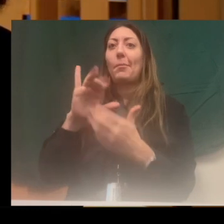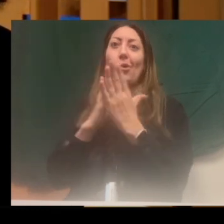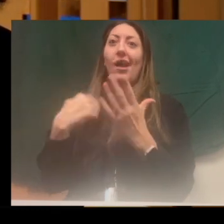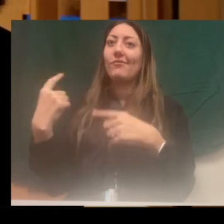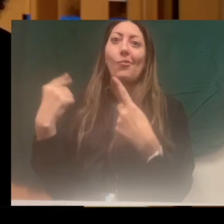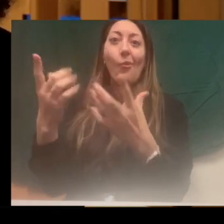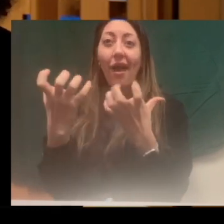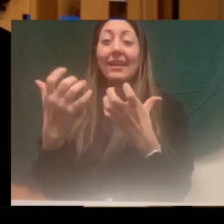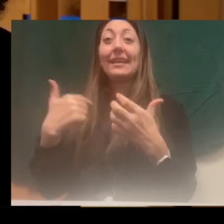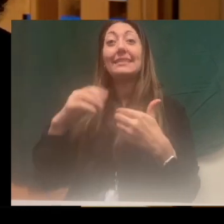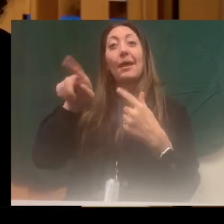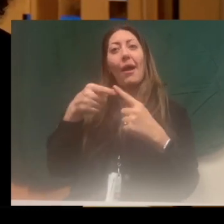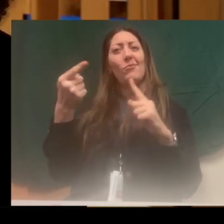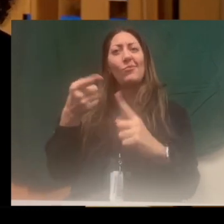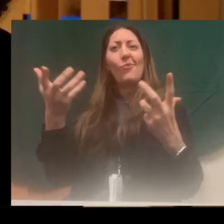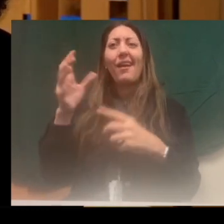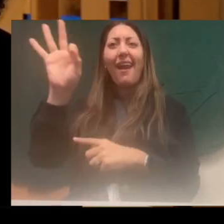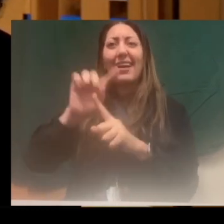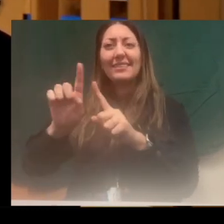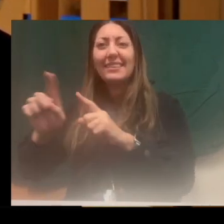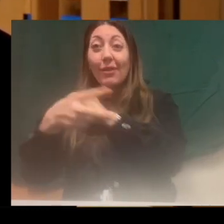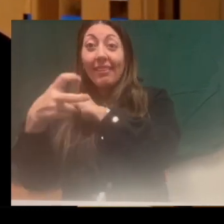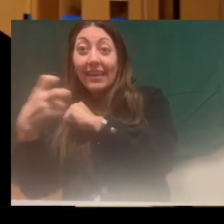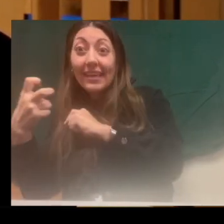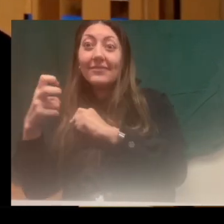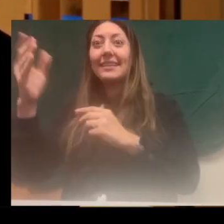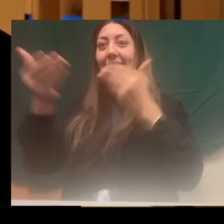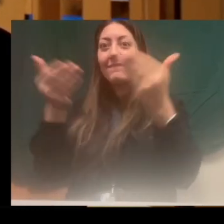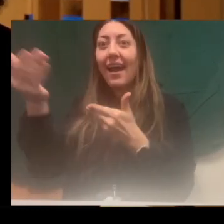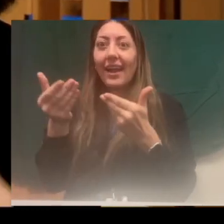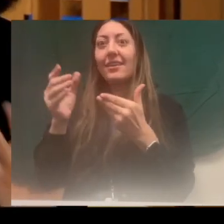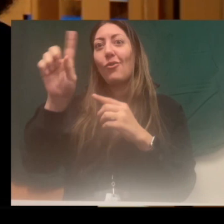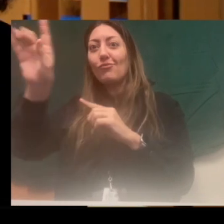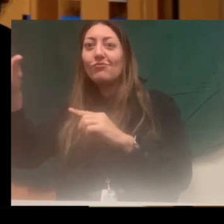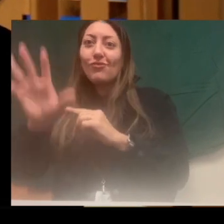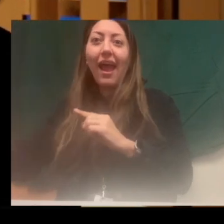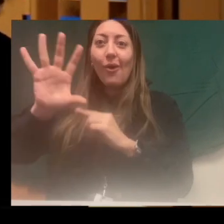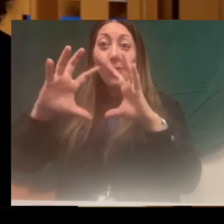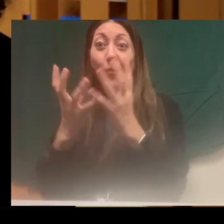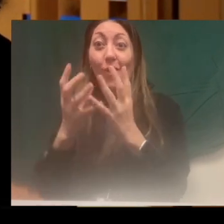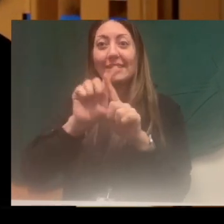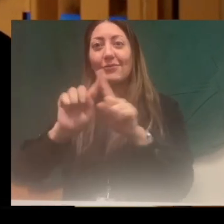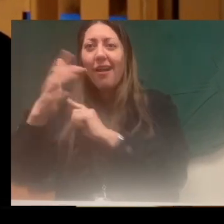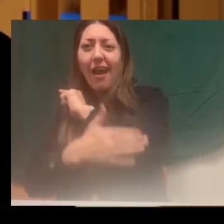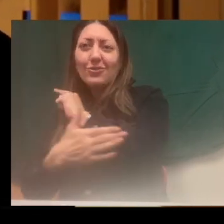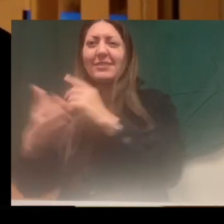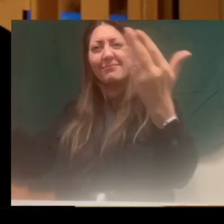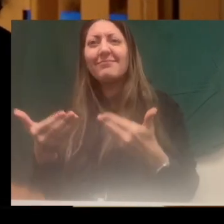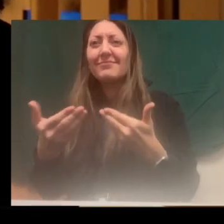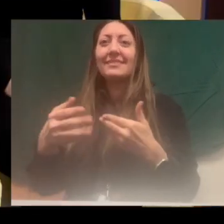9 different countries who are all invited to compete in an international underground thieving competition, this globe-trotting game to crown the world's